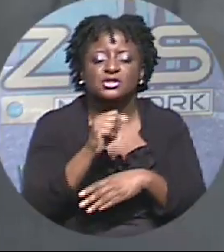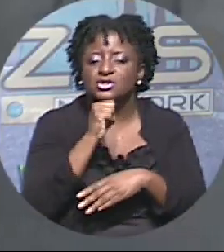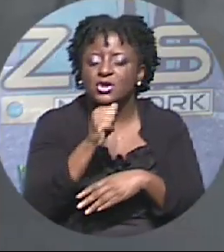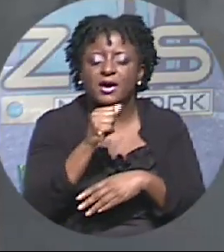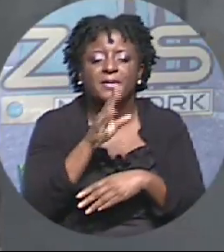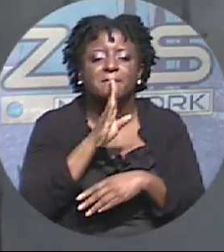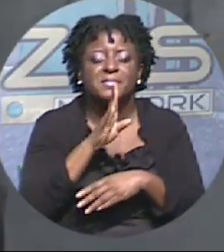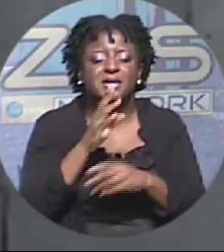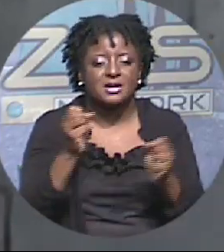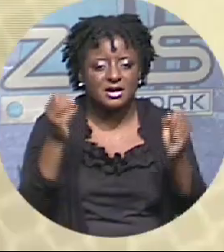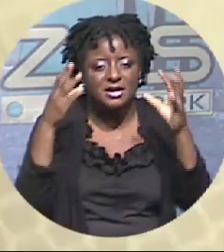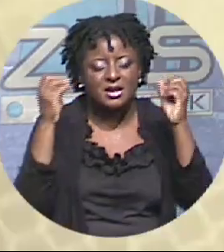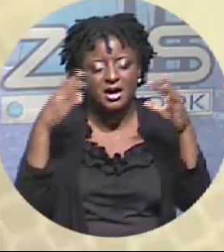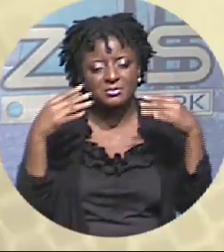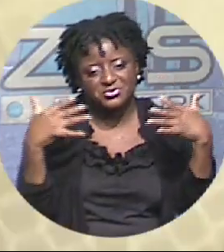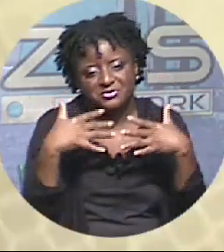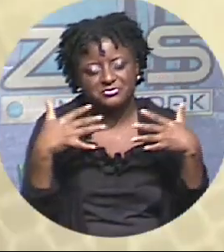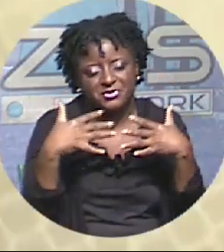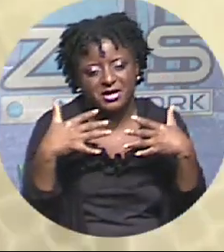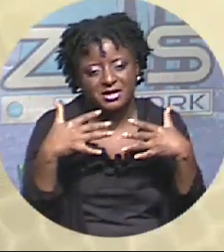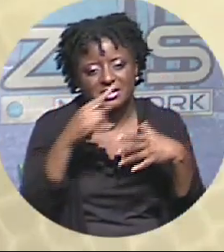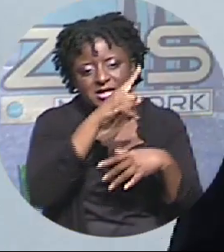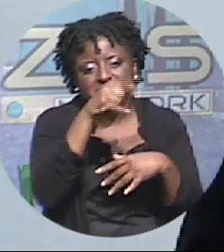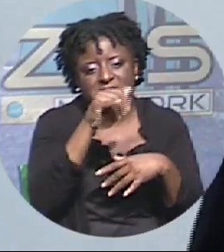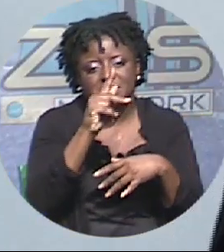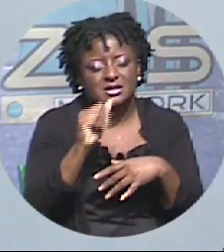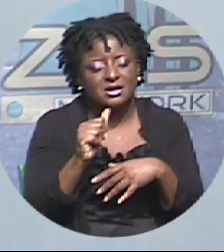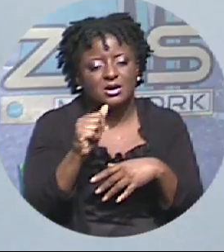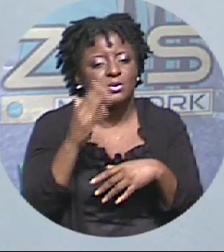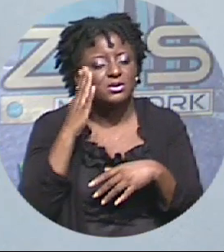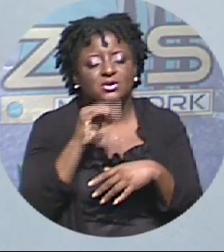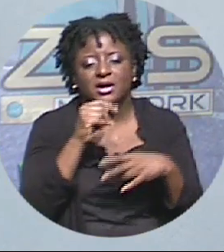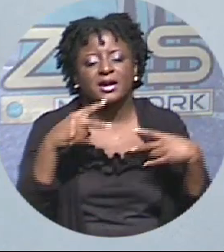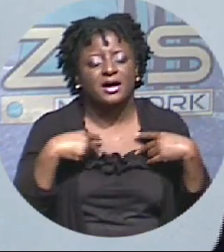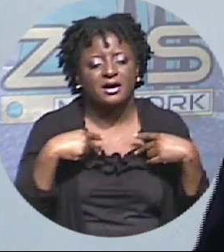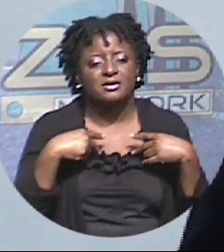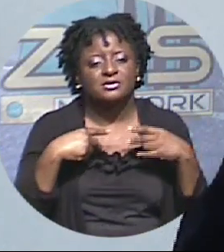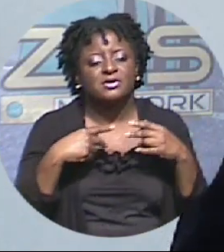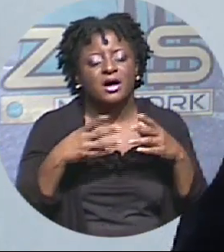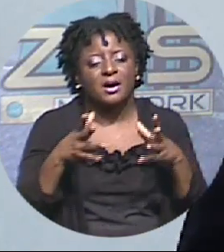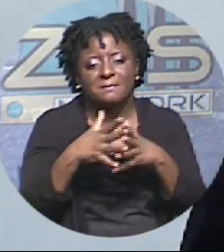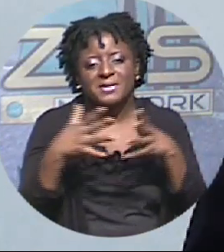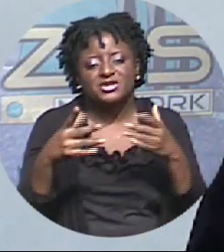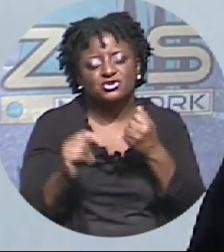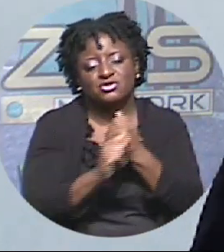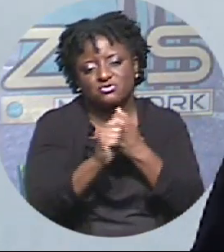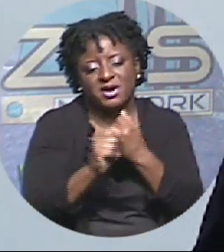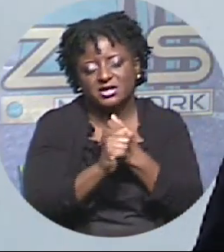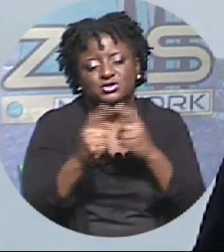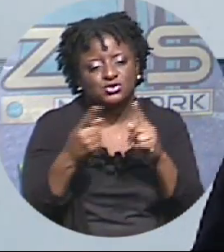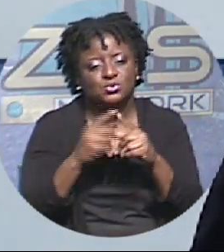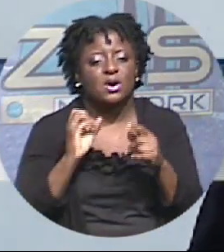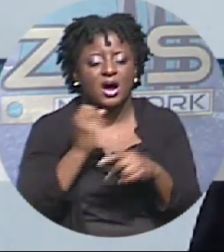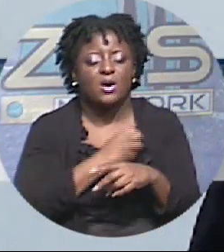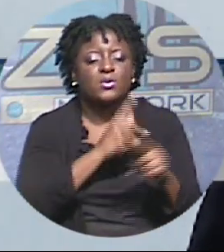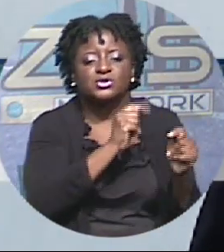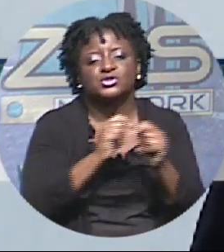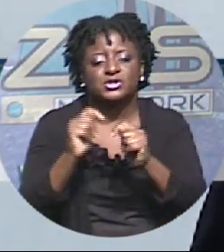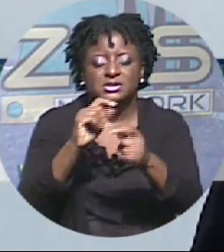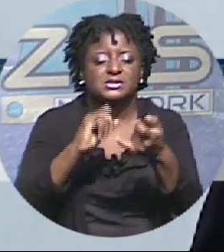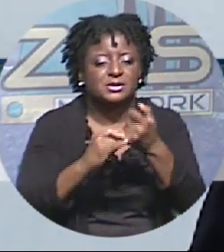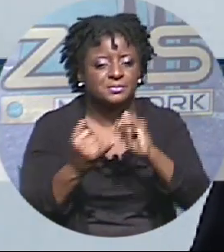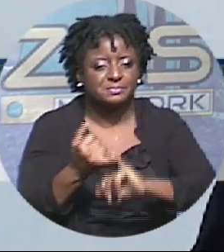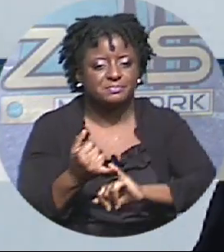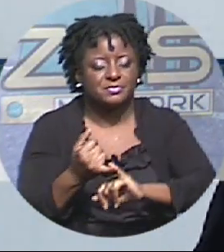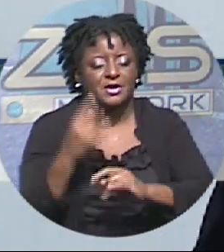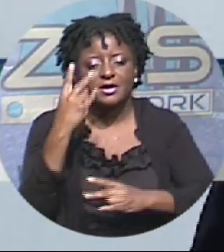cases will not pose a major threat to our tourism product. Visitors will still travel. They will still come to the destinations, as we're